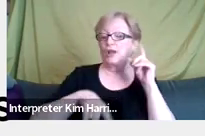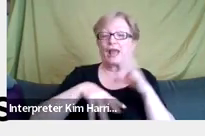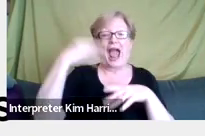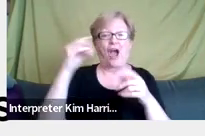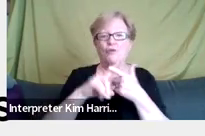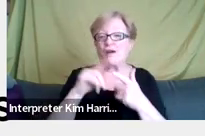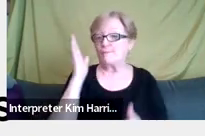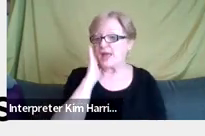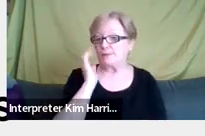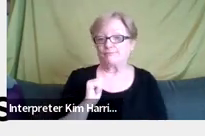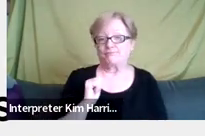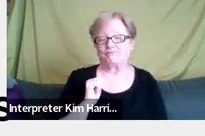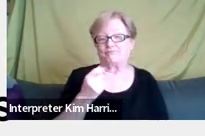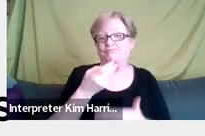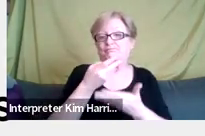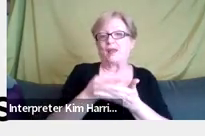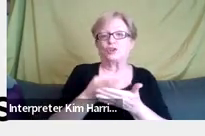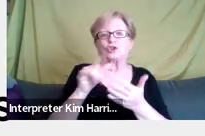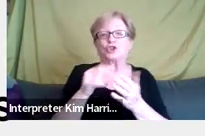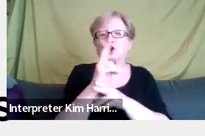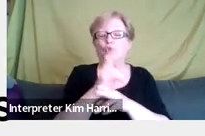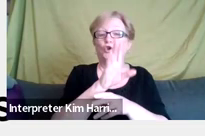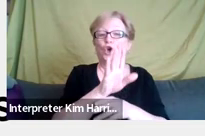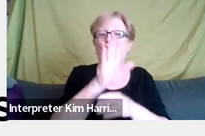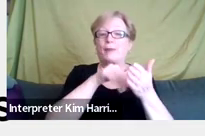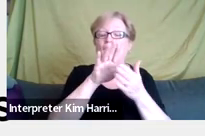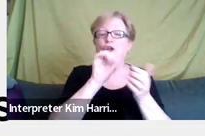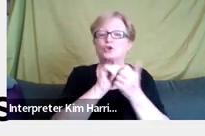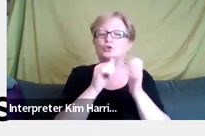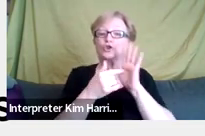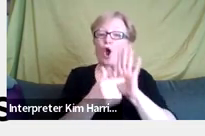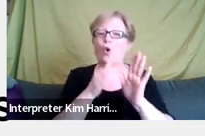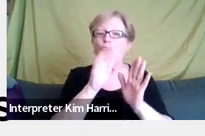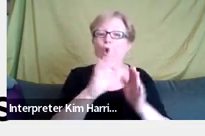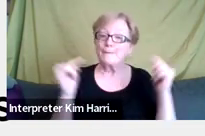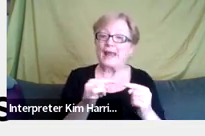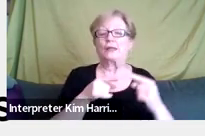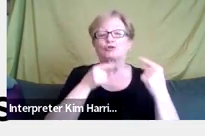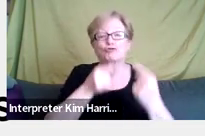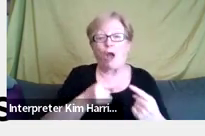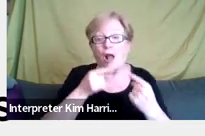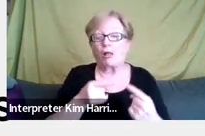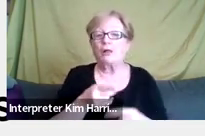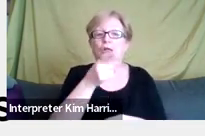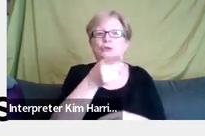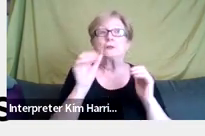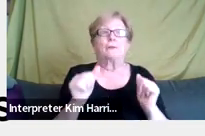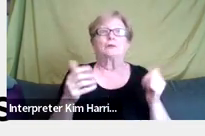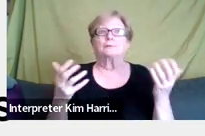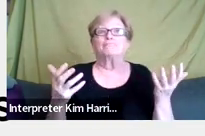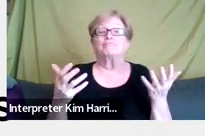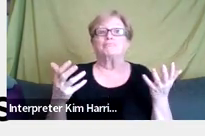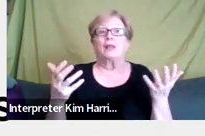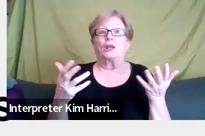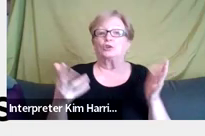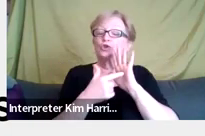She used her paintings to depict her pain and her struggle, and she was able to